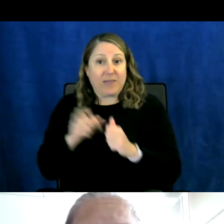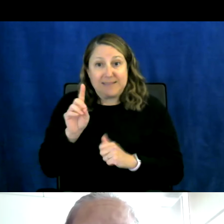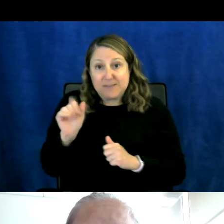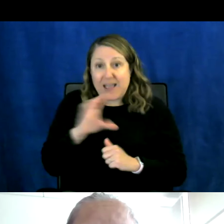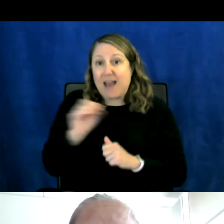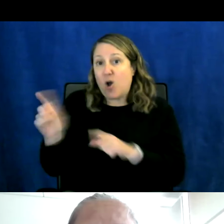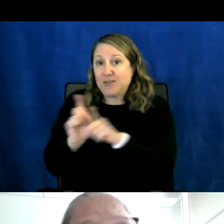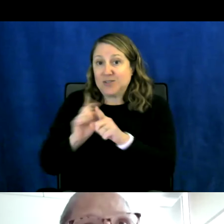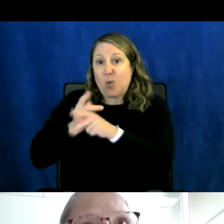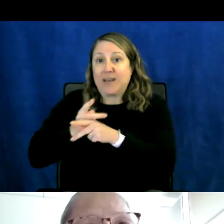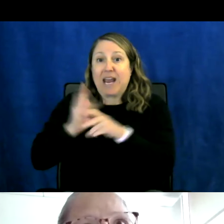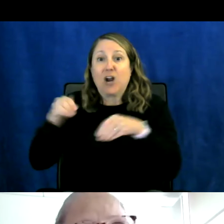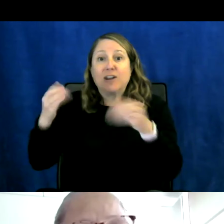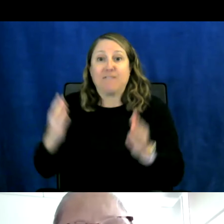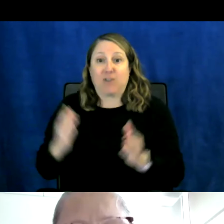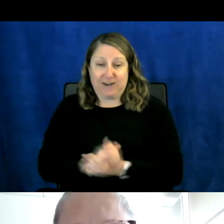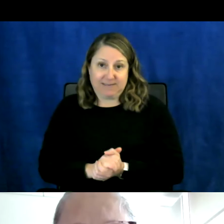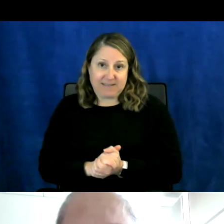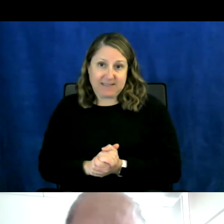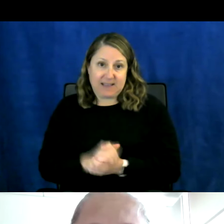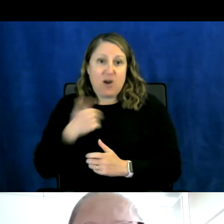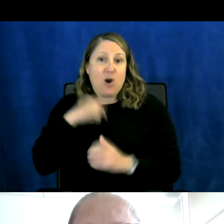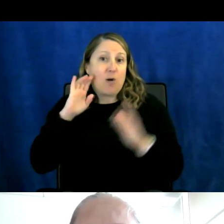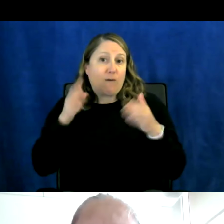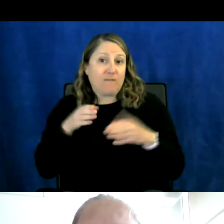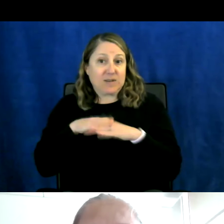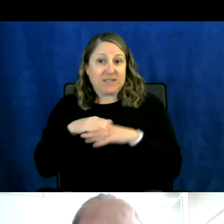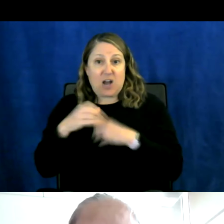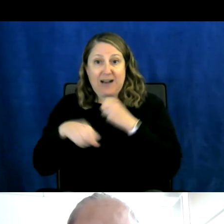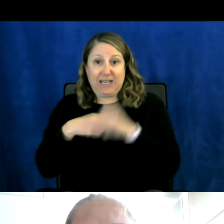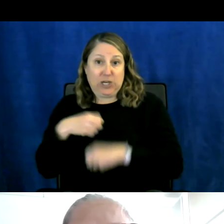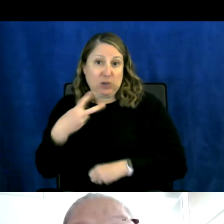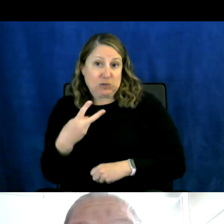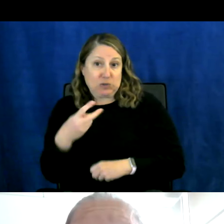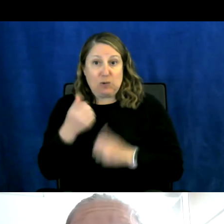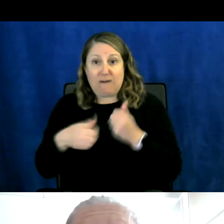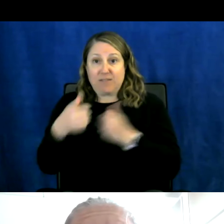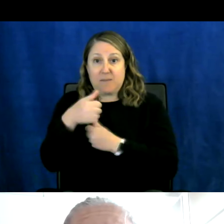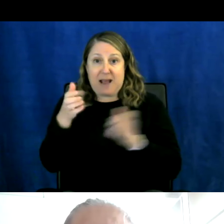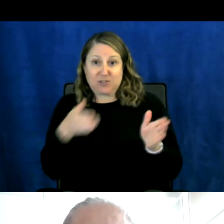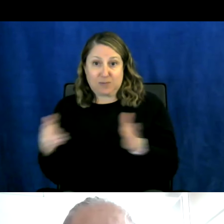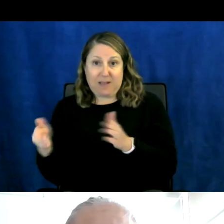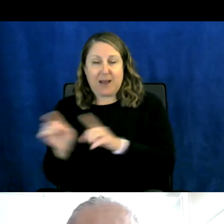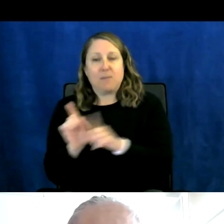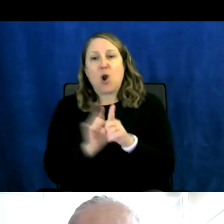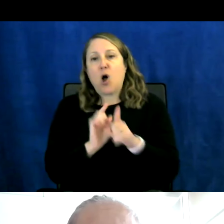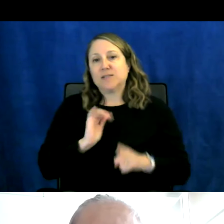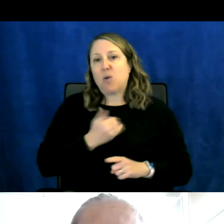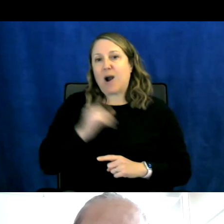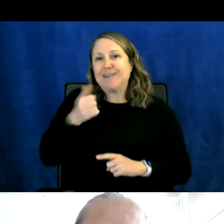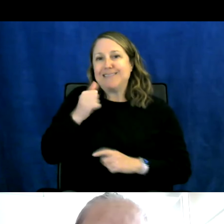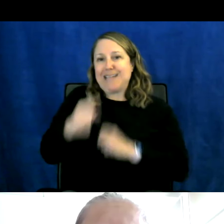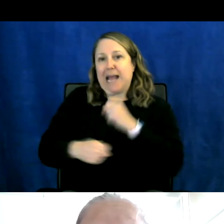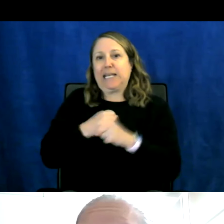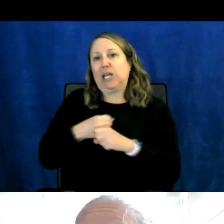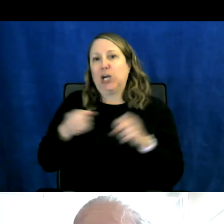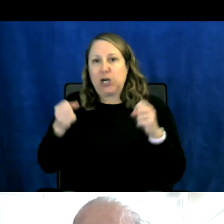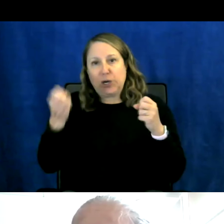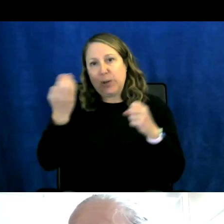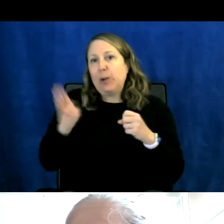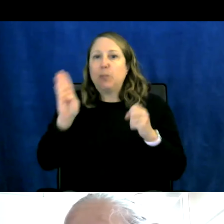as we are not only focusing on year 2 of the master plan for aging, but our 10-year blueprint for California.